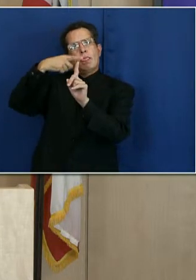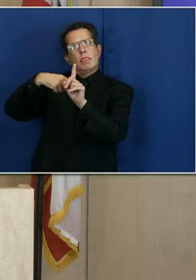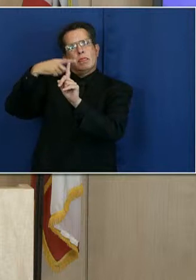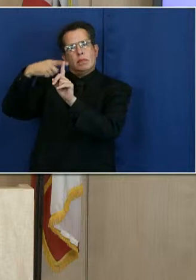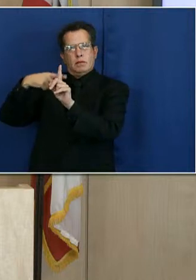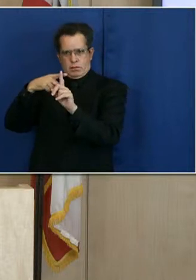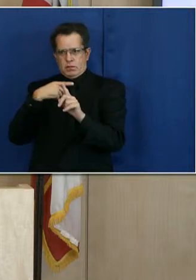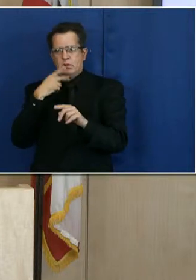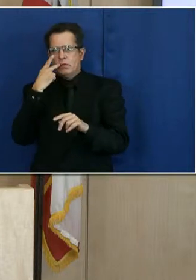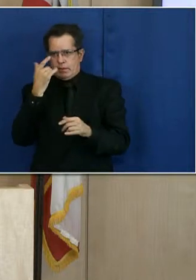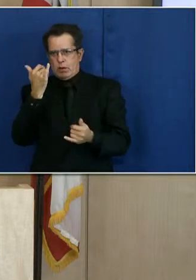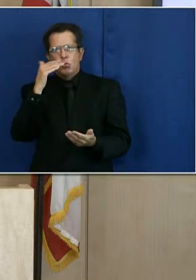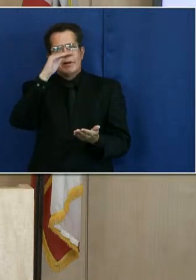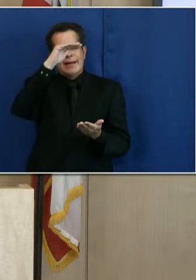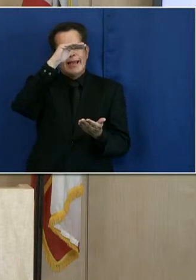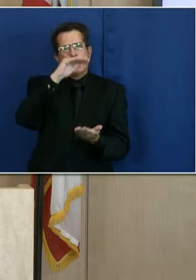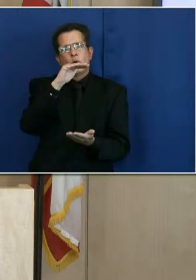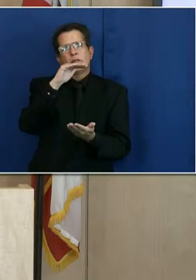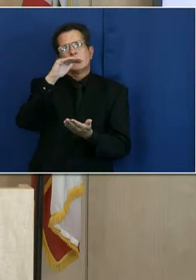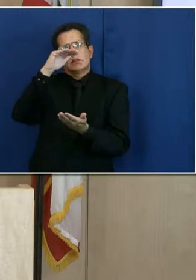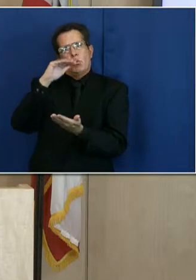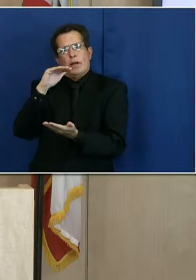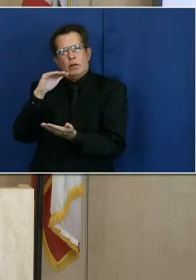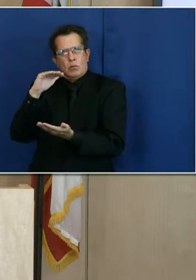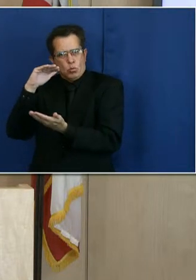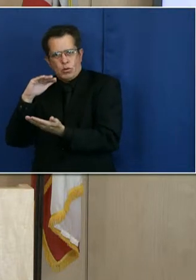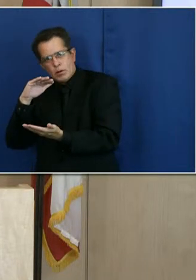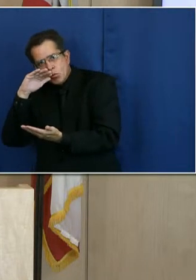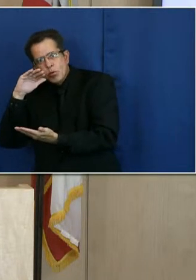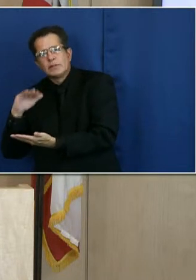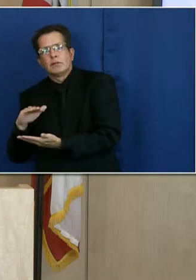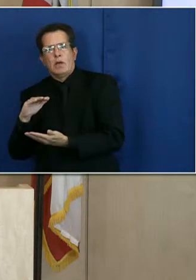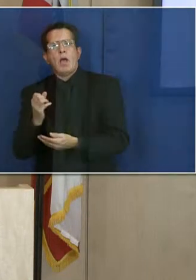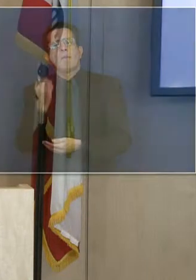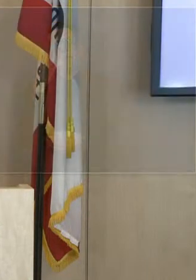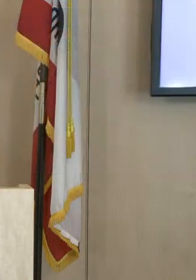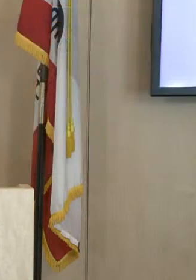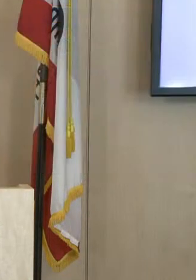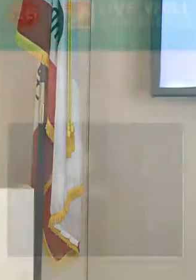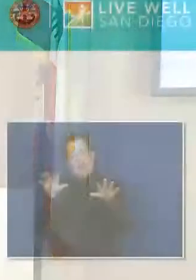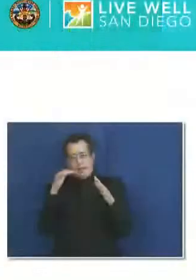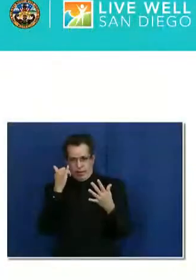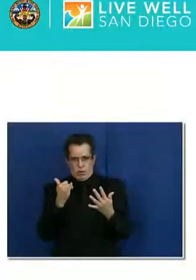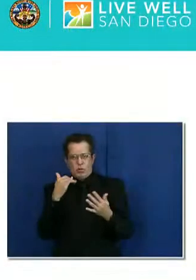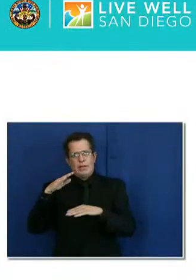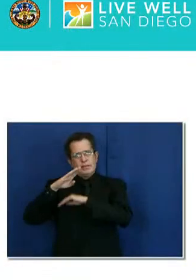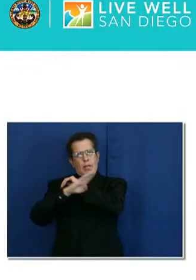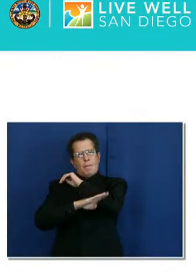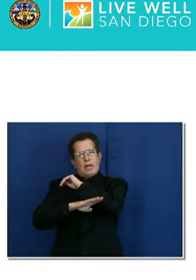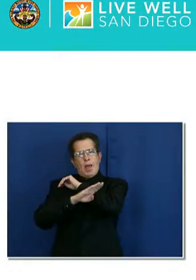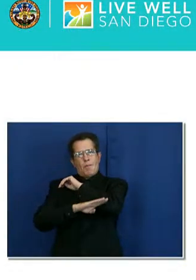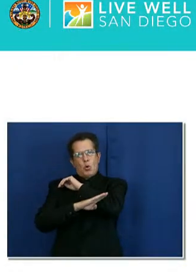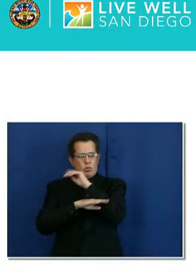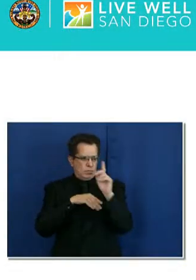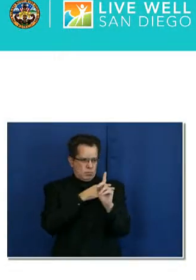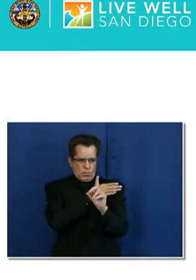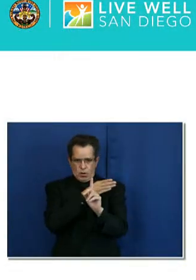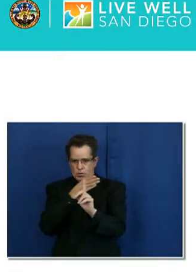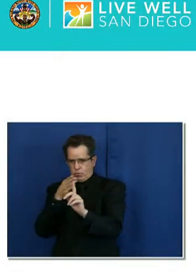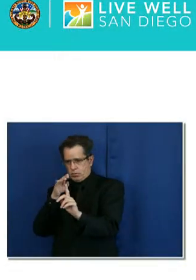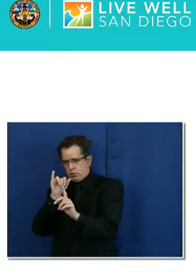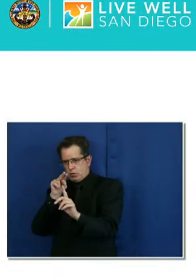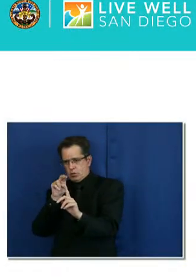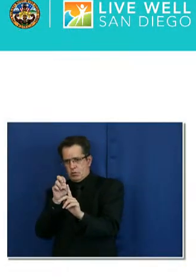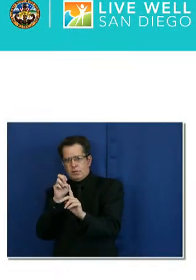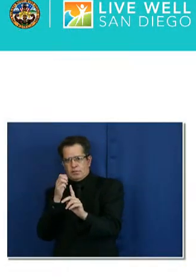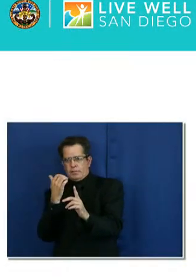seeing a decrease in the number of outbreaks, and we're halfway through September, and we are